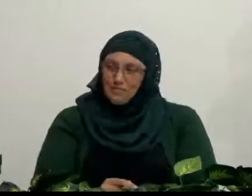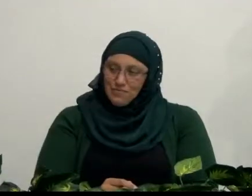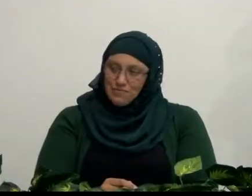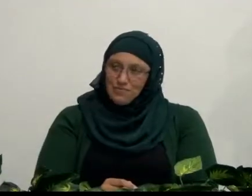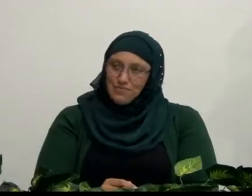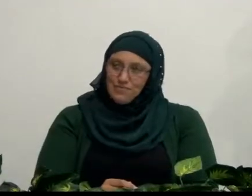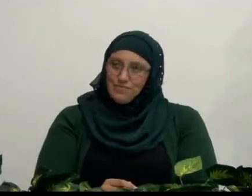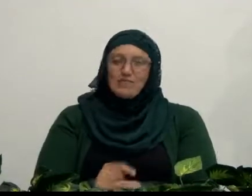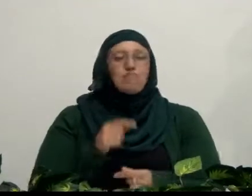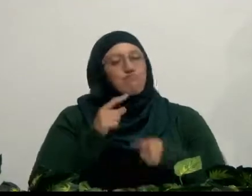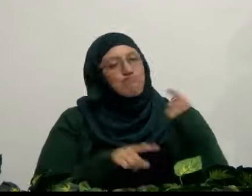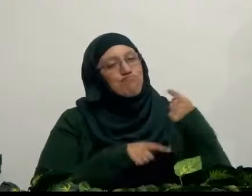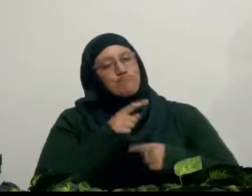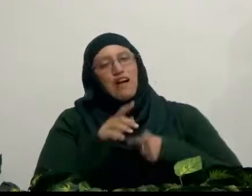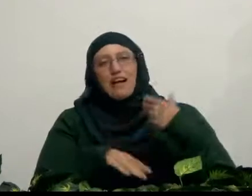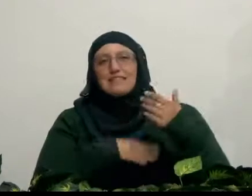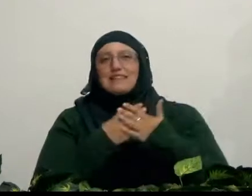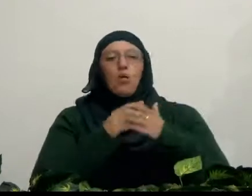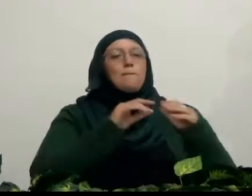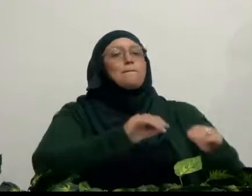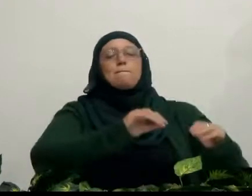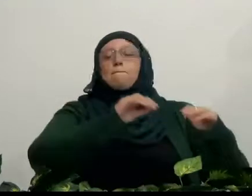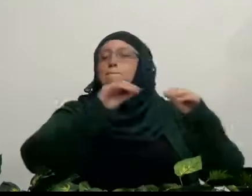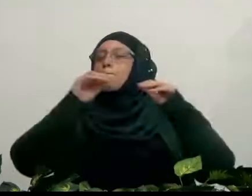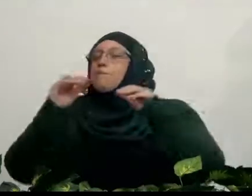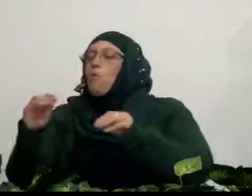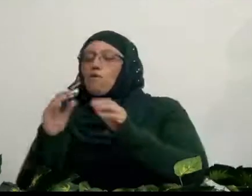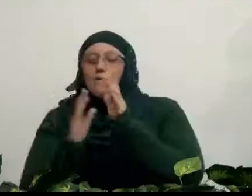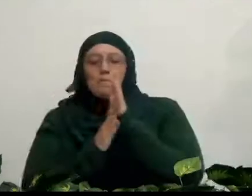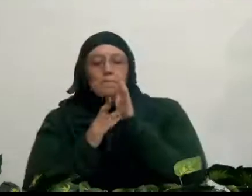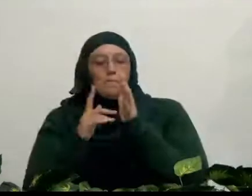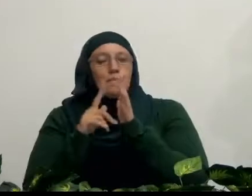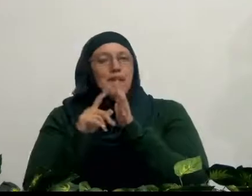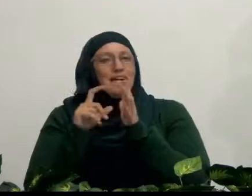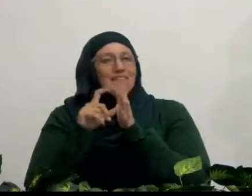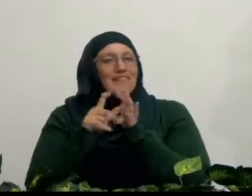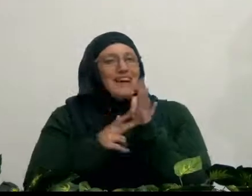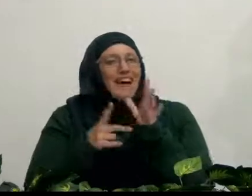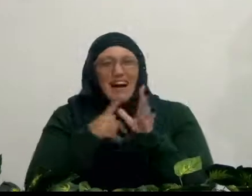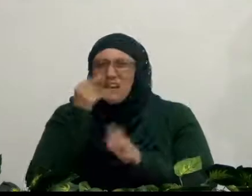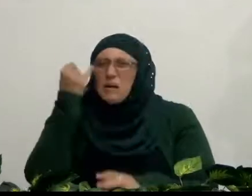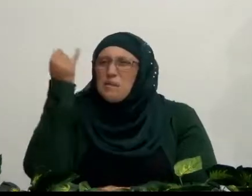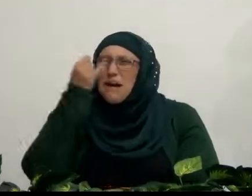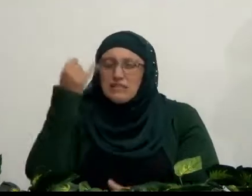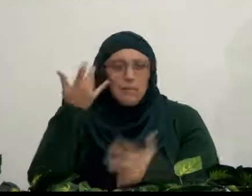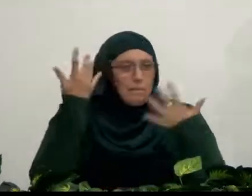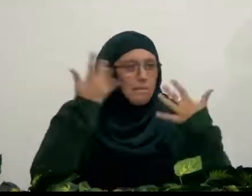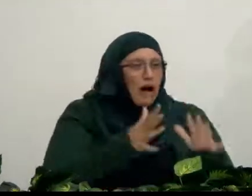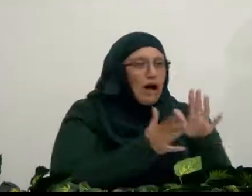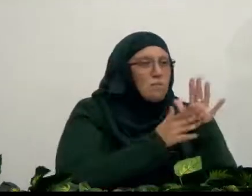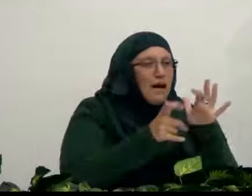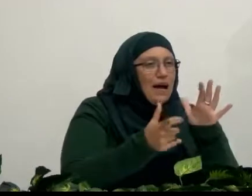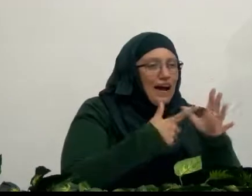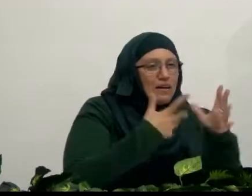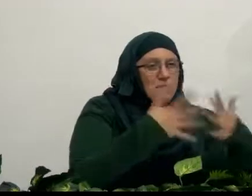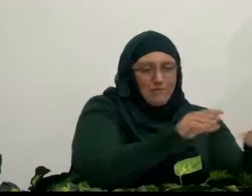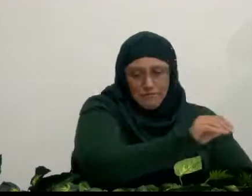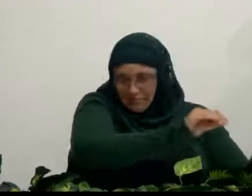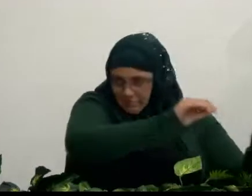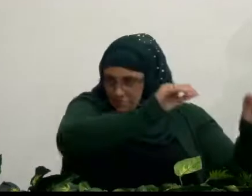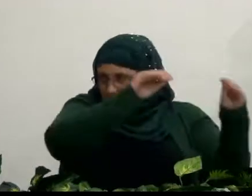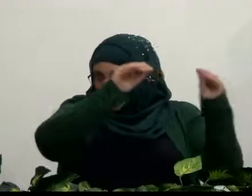until Muslims, they came to Medina. As soon as they arrived, imagine the situation. We have some citizens of